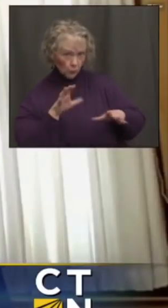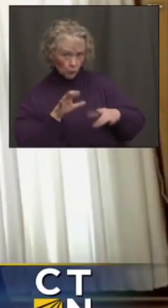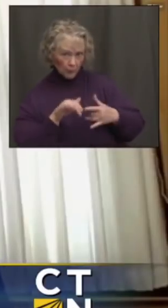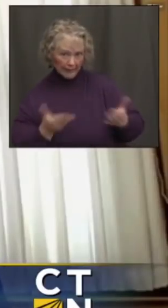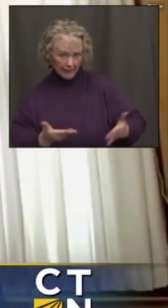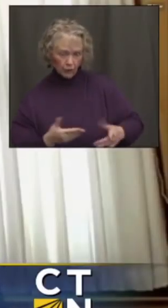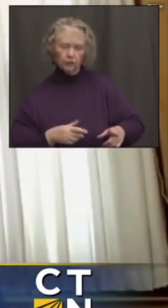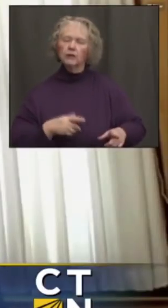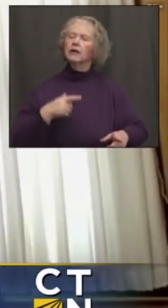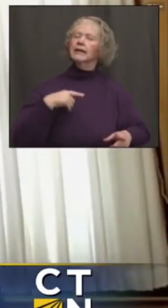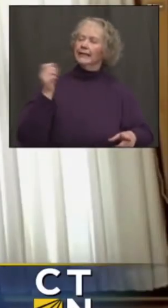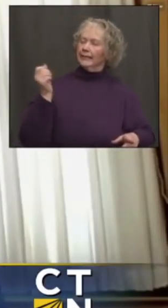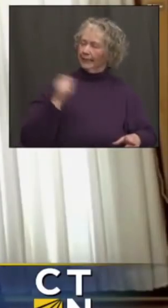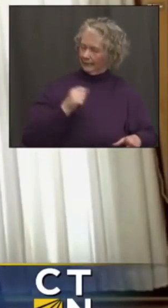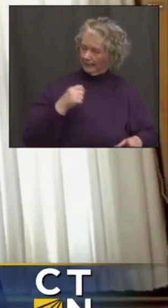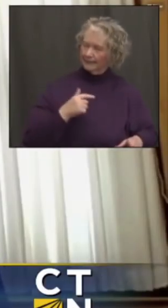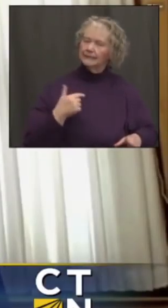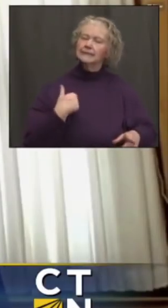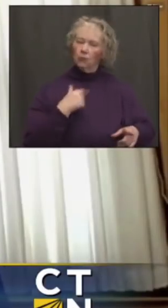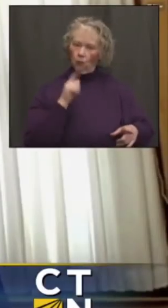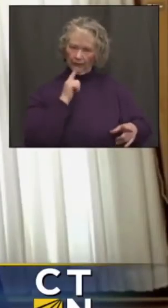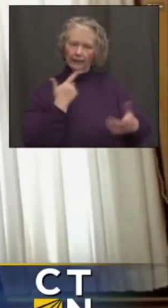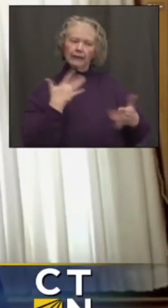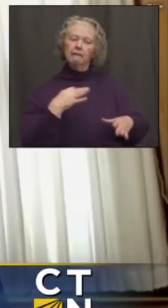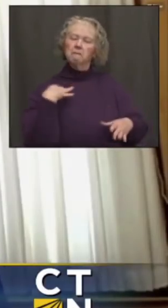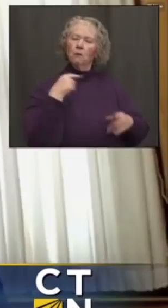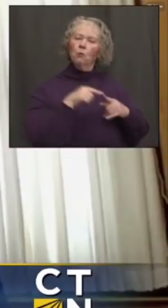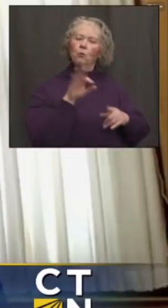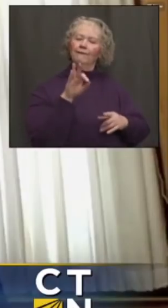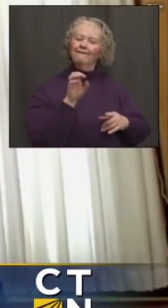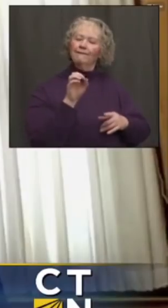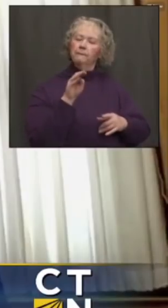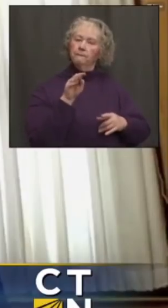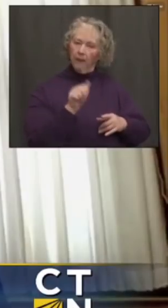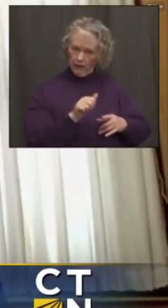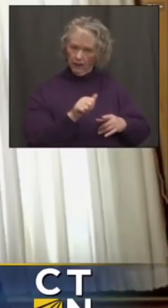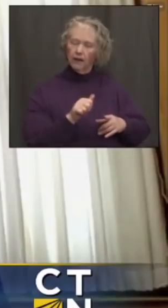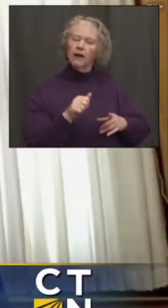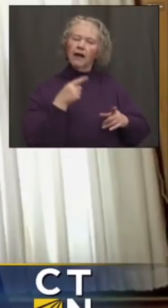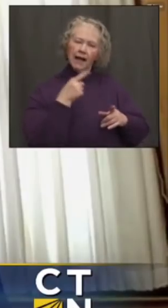run vaccination centers. Are we taking the feds up on this offer?